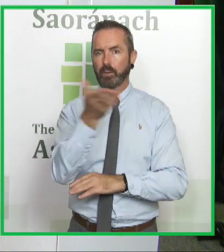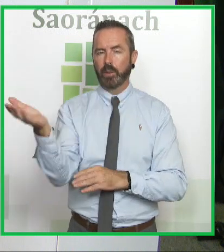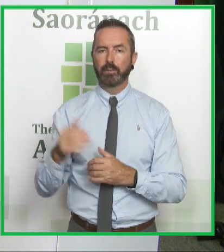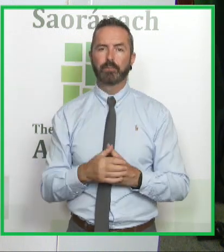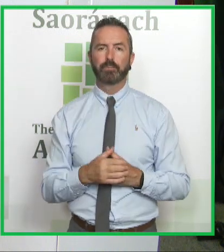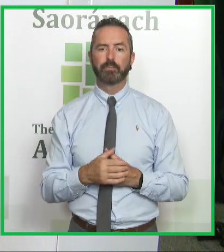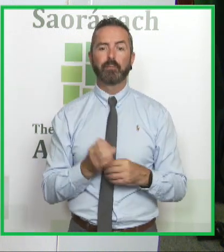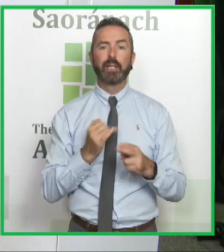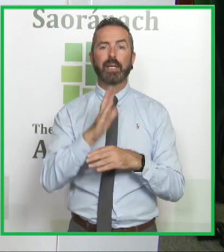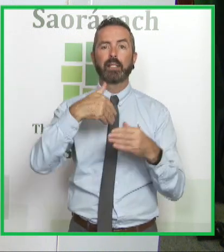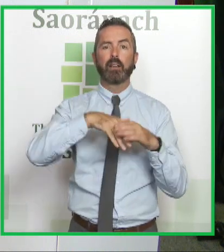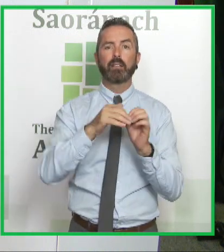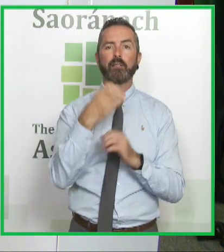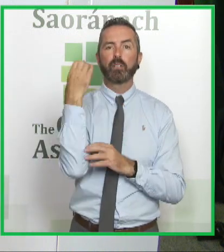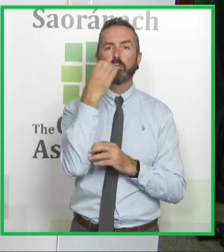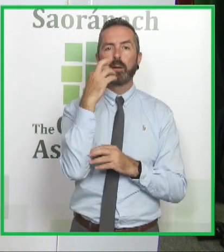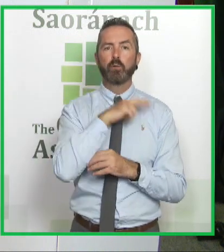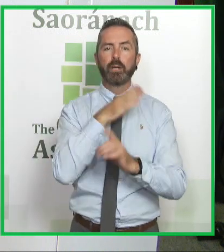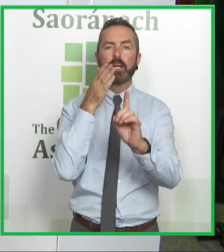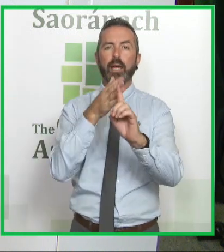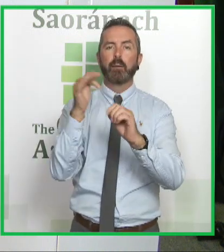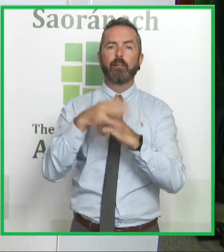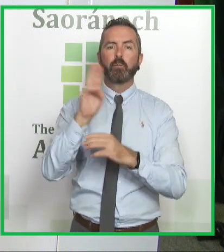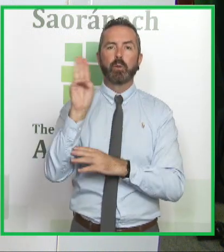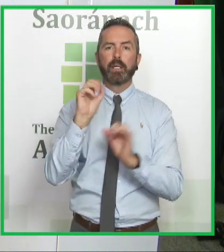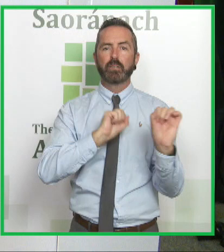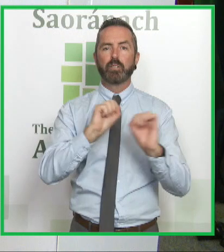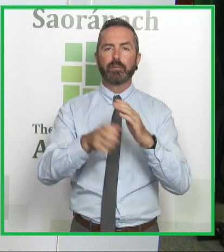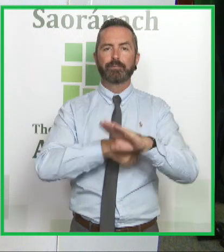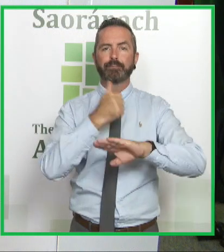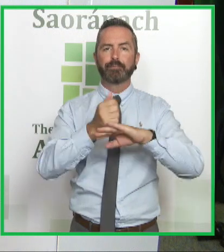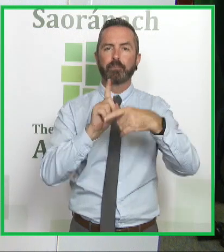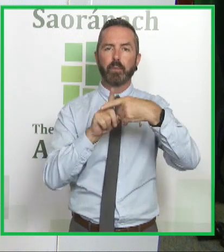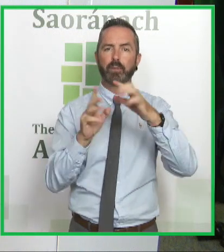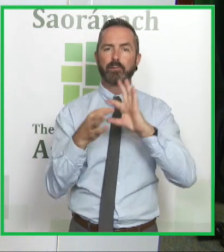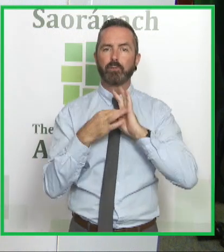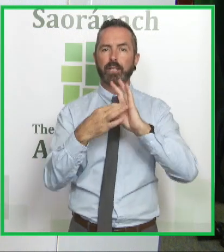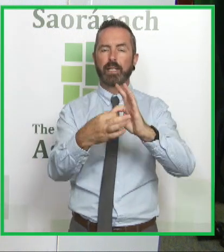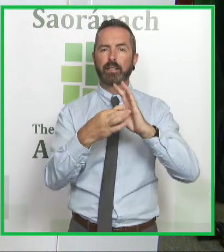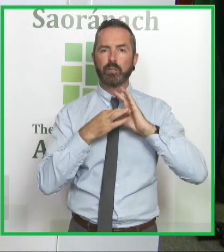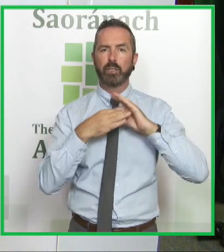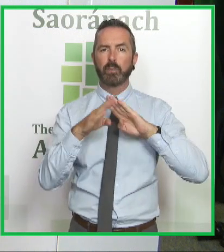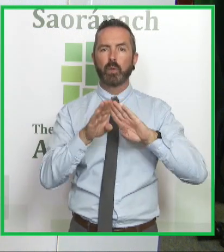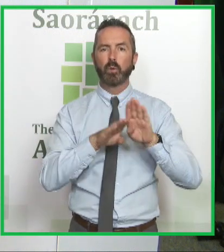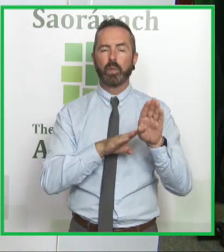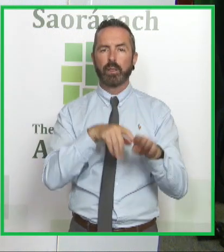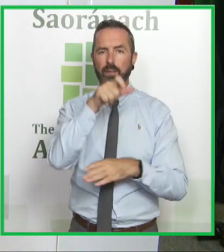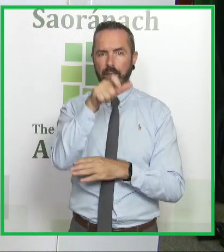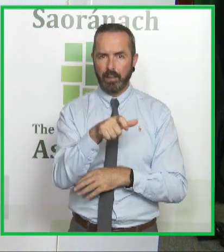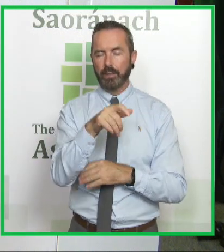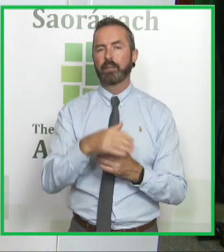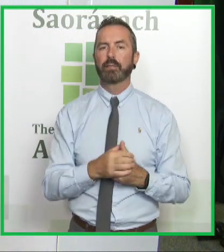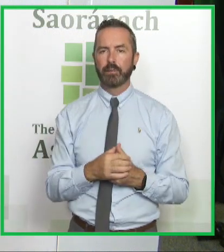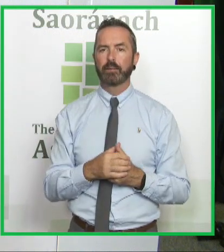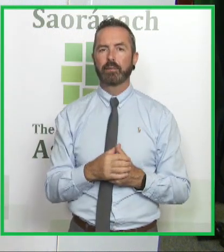which the person is committed, it is the aim of the probation service to establish positive relationships with the client